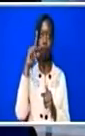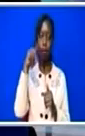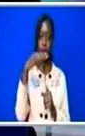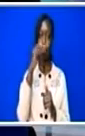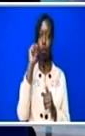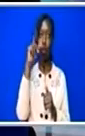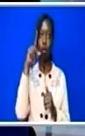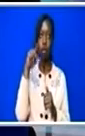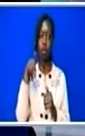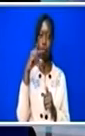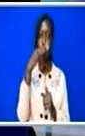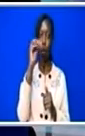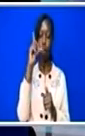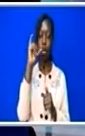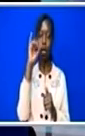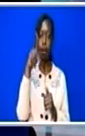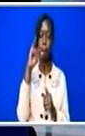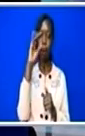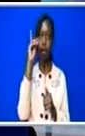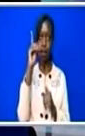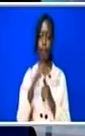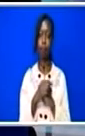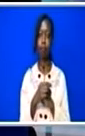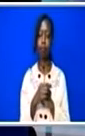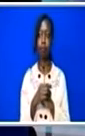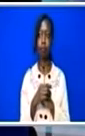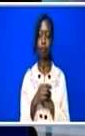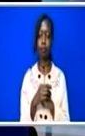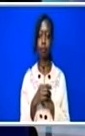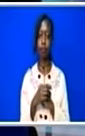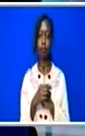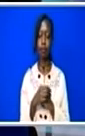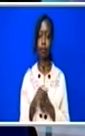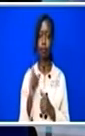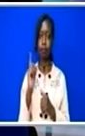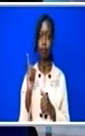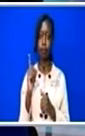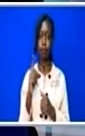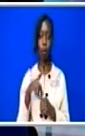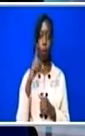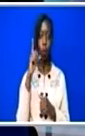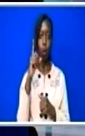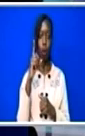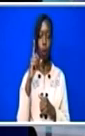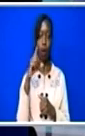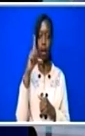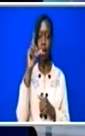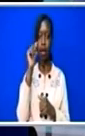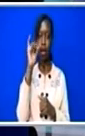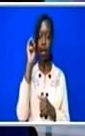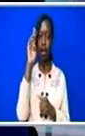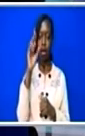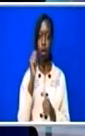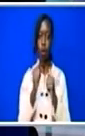Phospholipid. So a phospholipid is a material, or it is one of the layers that is found